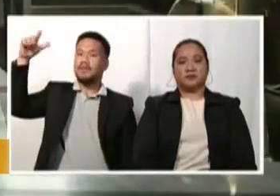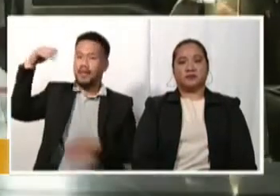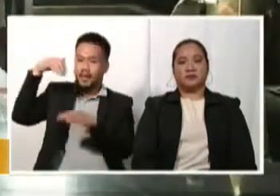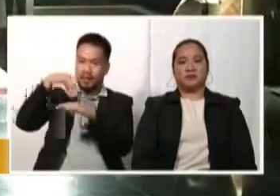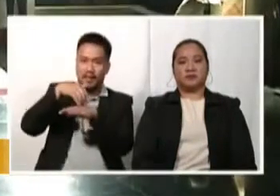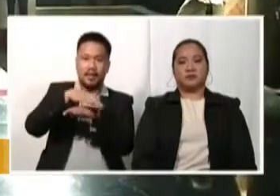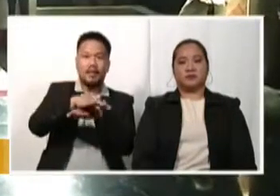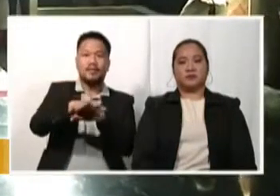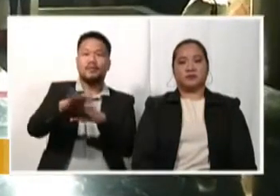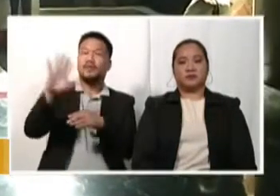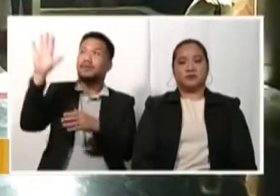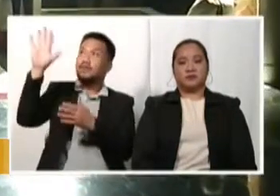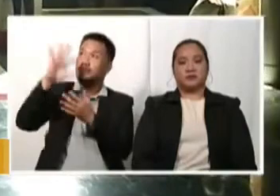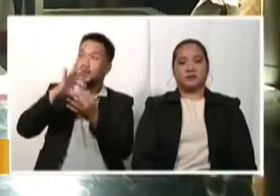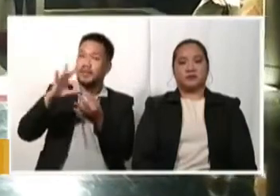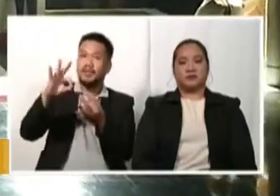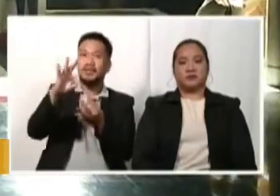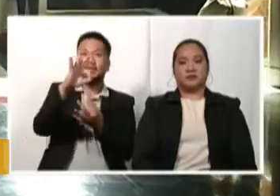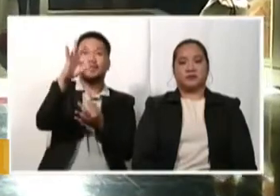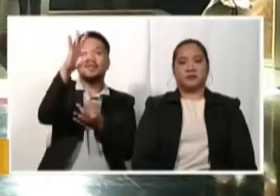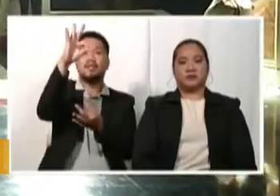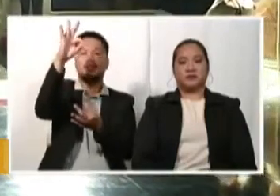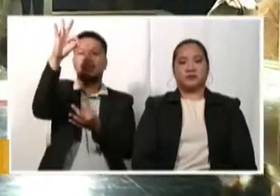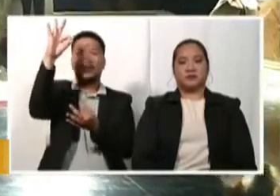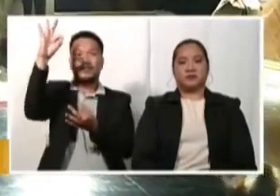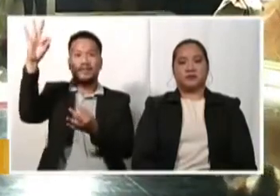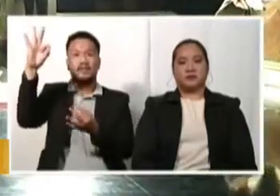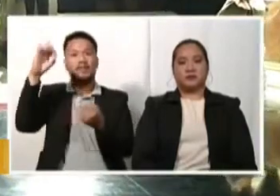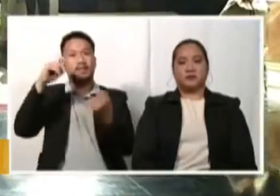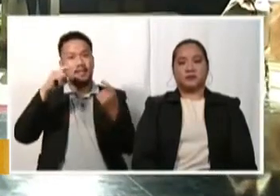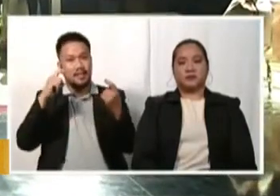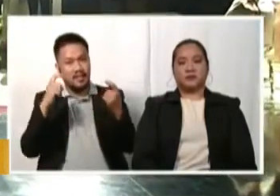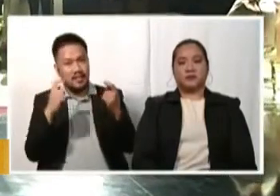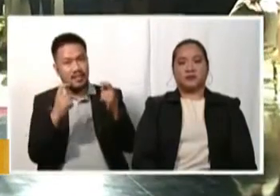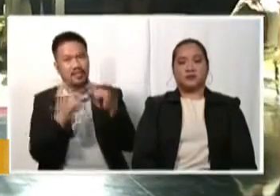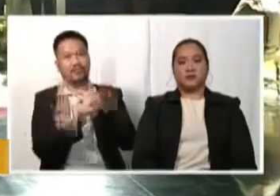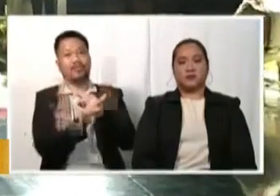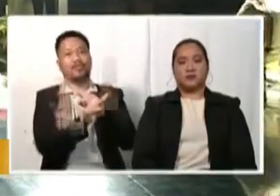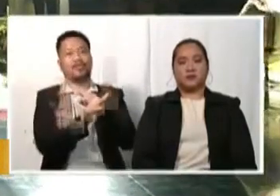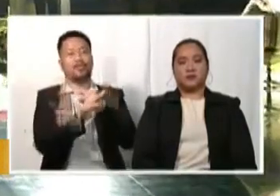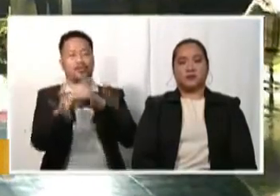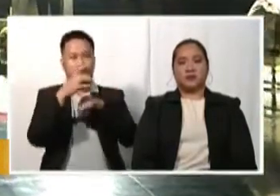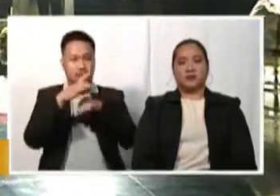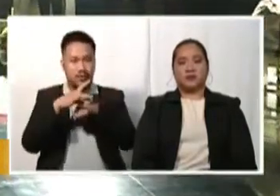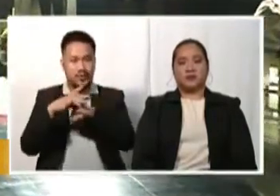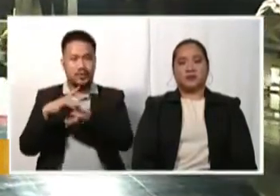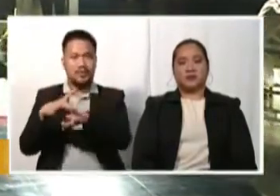Lord, send out your spirit and renew